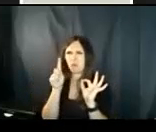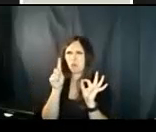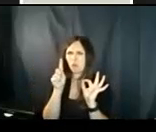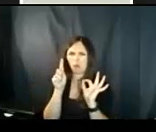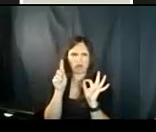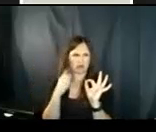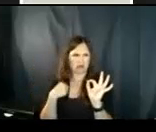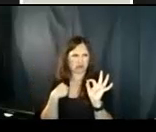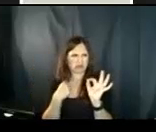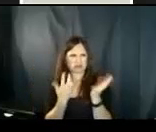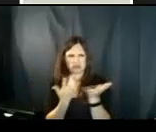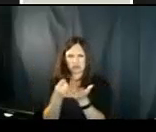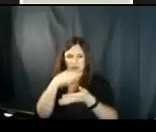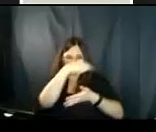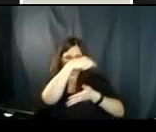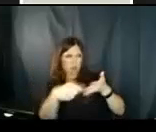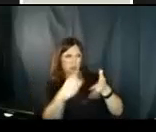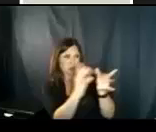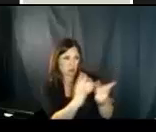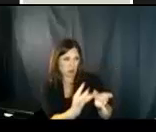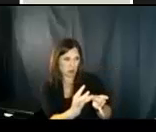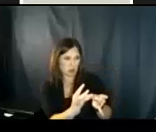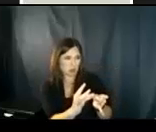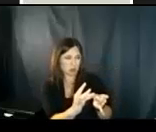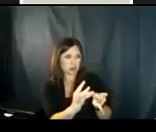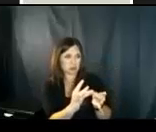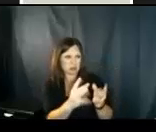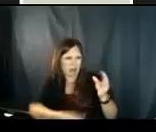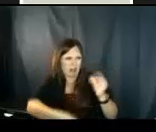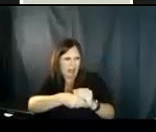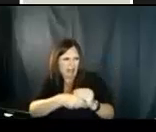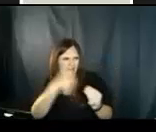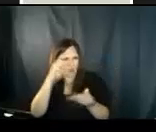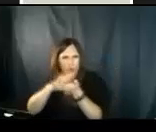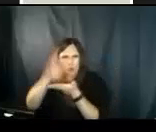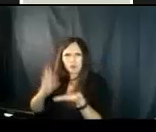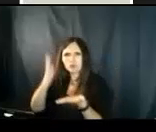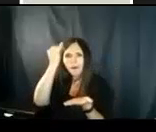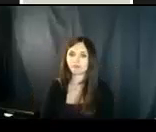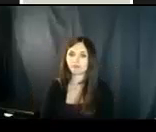to add those type of messages for our learners? Why is it important?